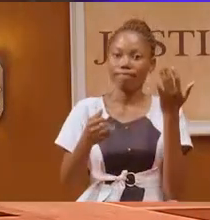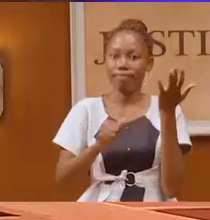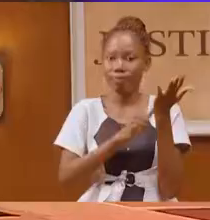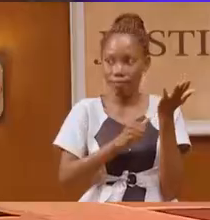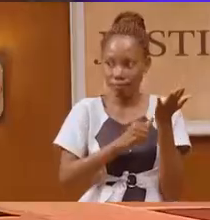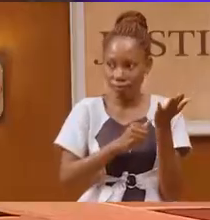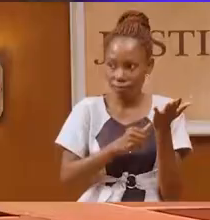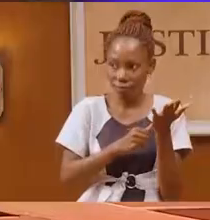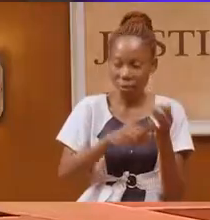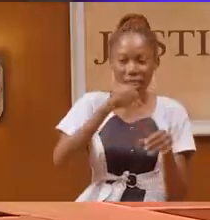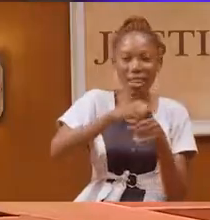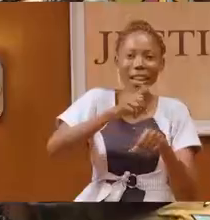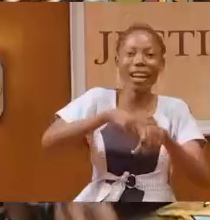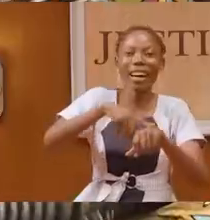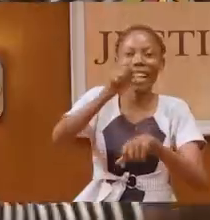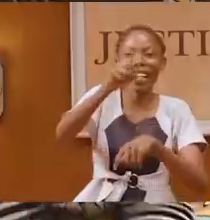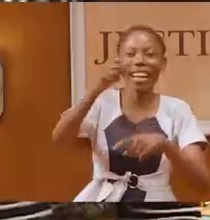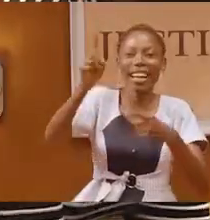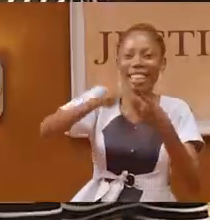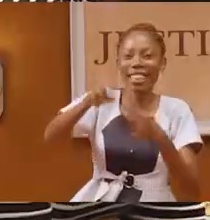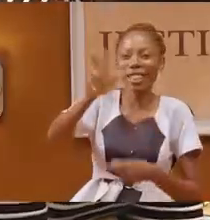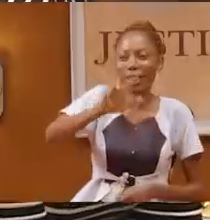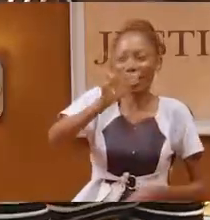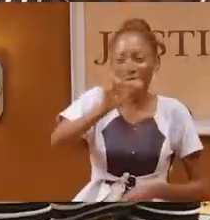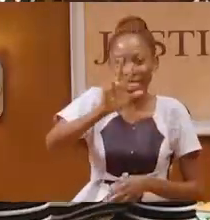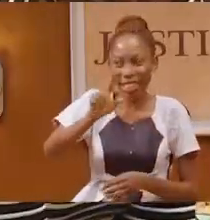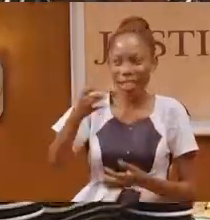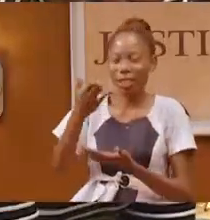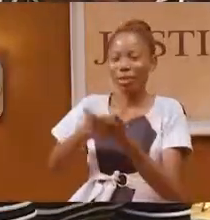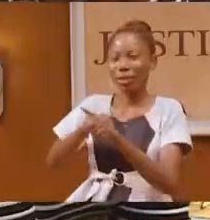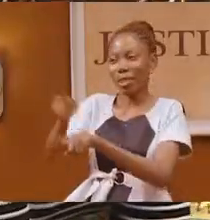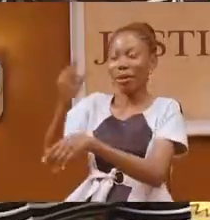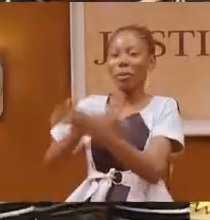fight is always between 11 o'clock and 11:30. Sometimes I come back late.